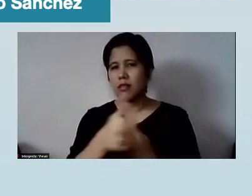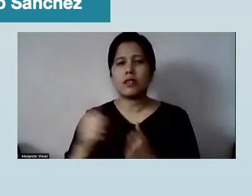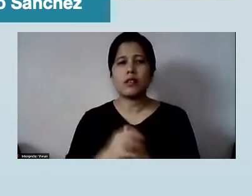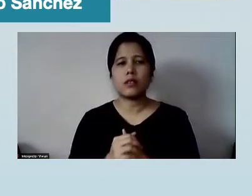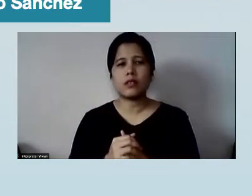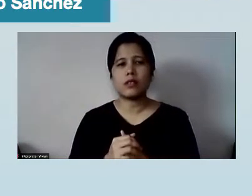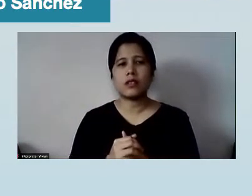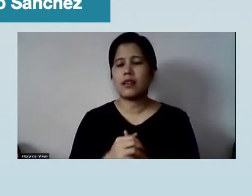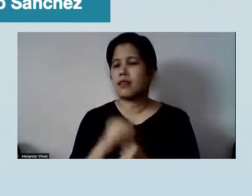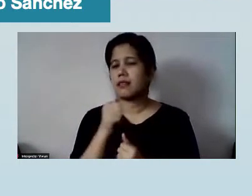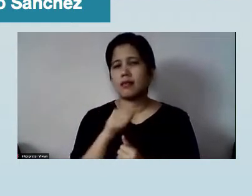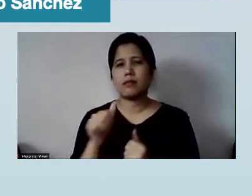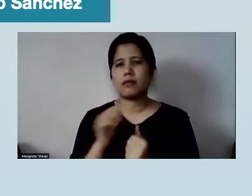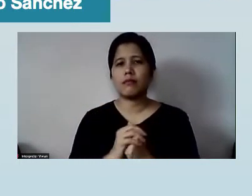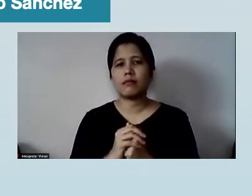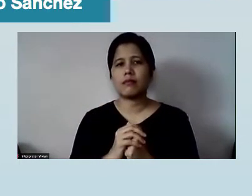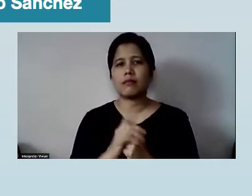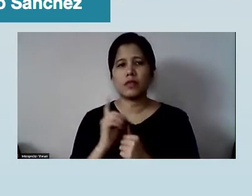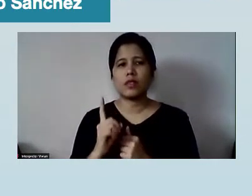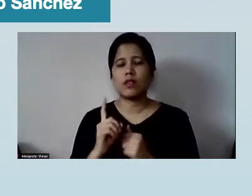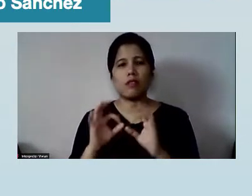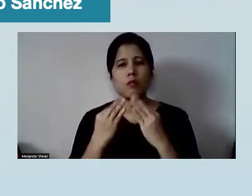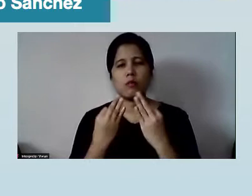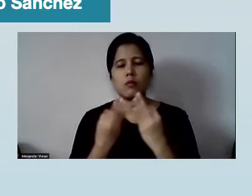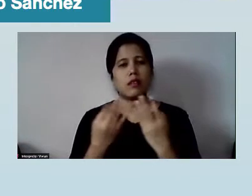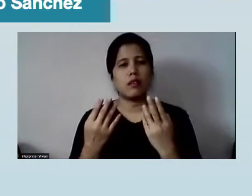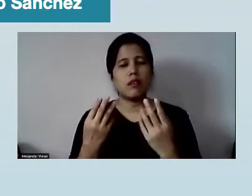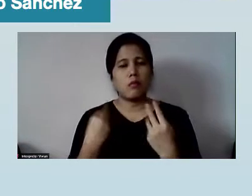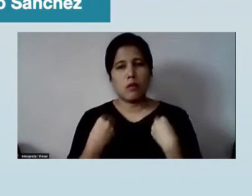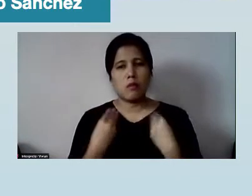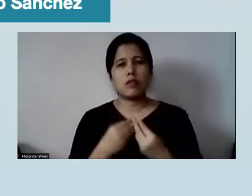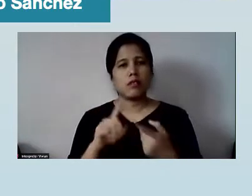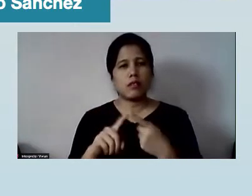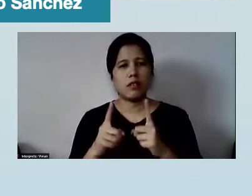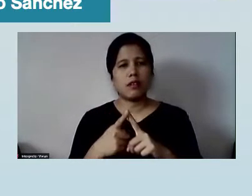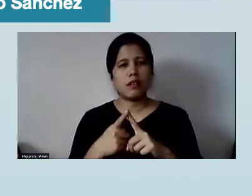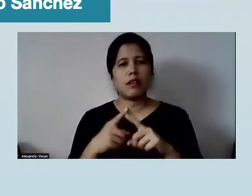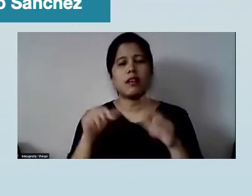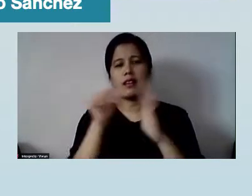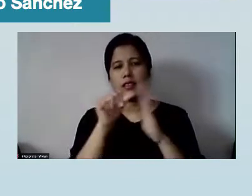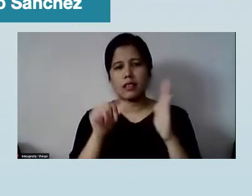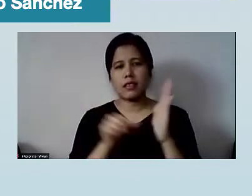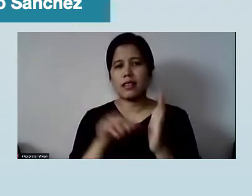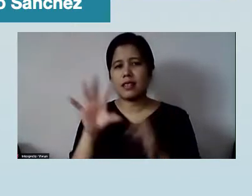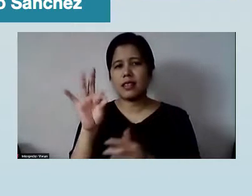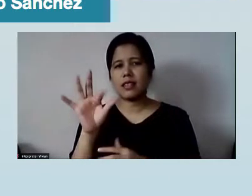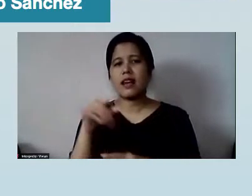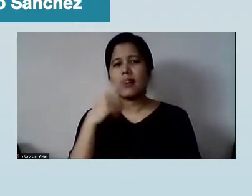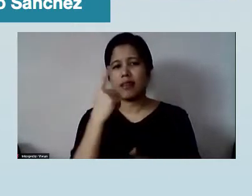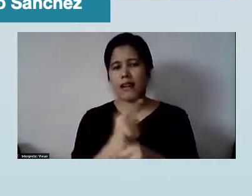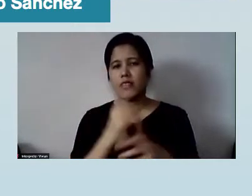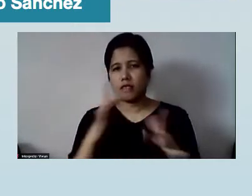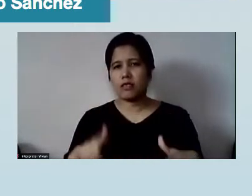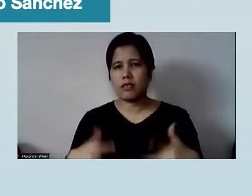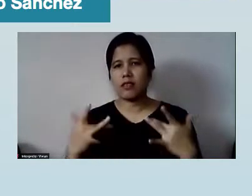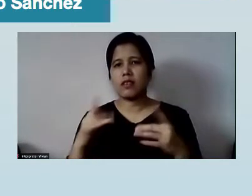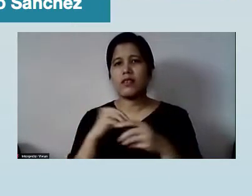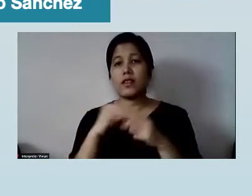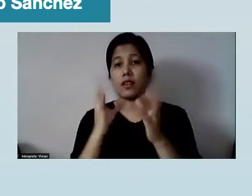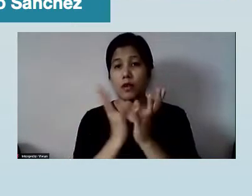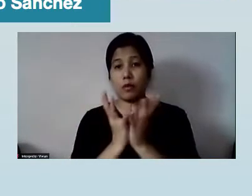of anyone, family members or friends. No? Under Article 19, it talks about the right to live in the